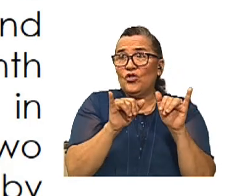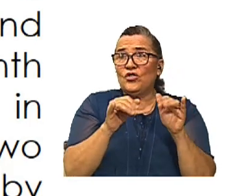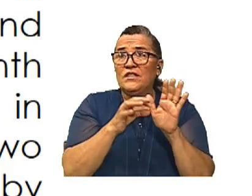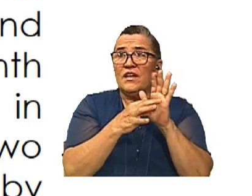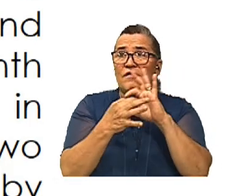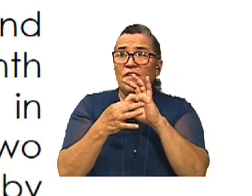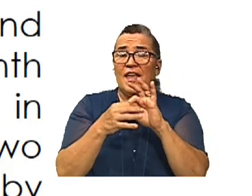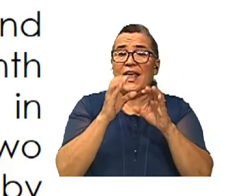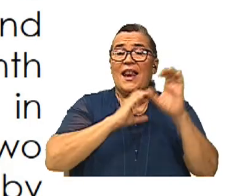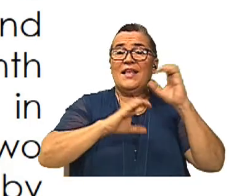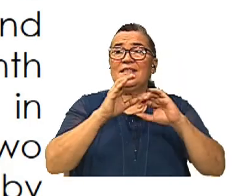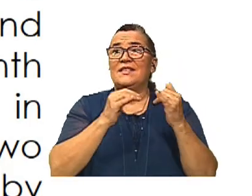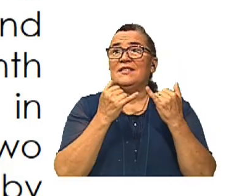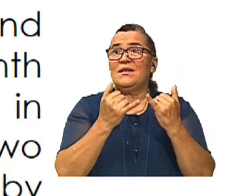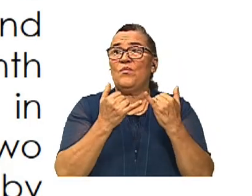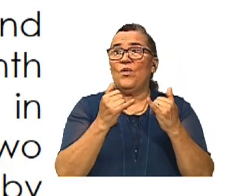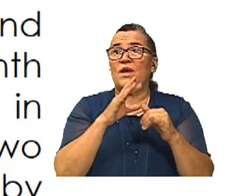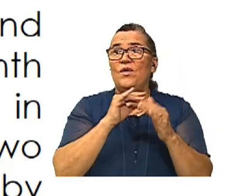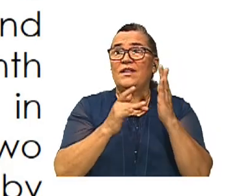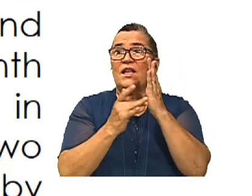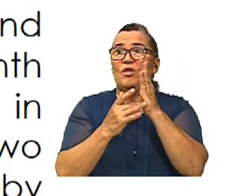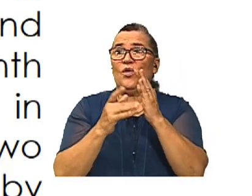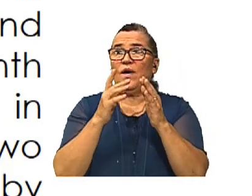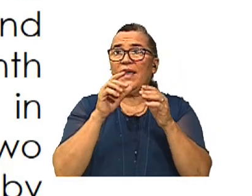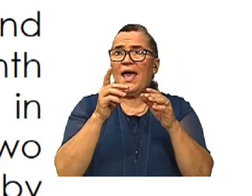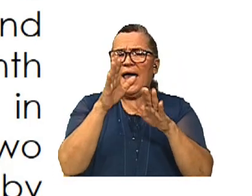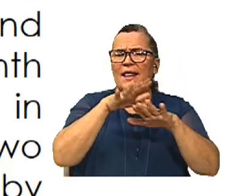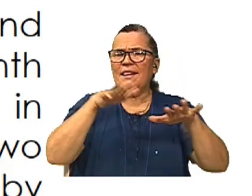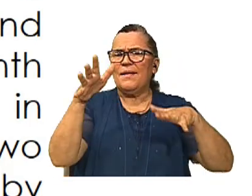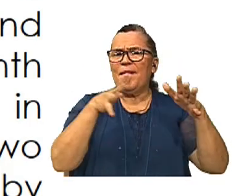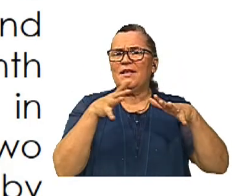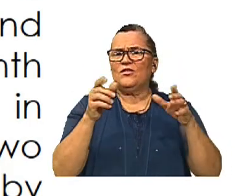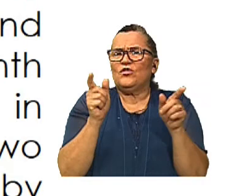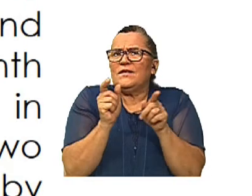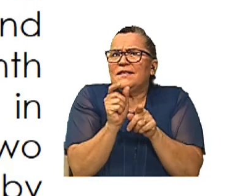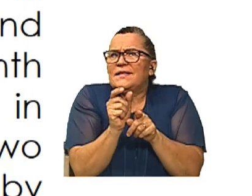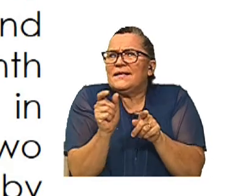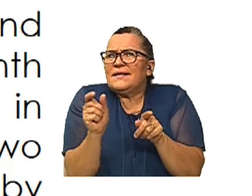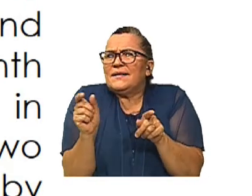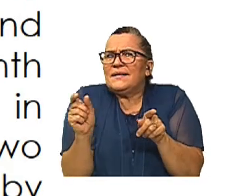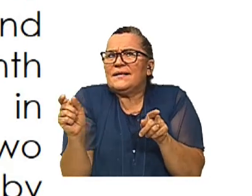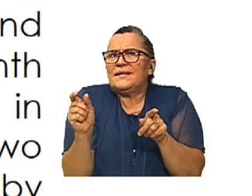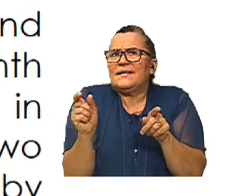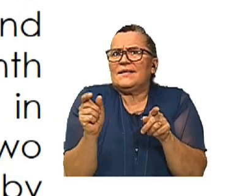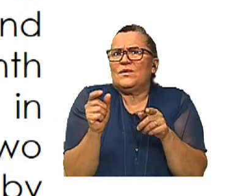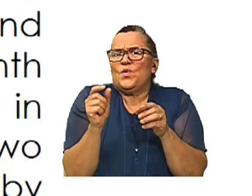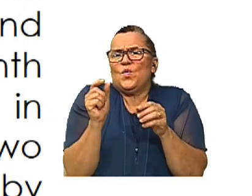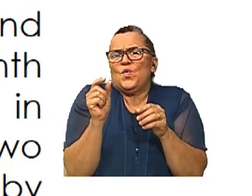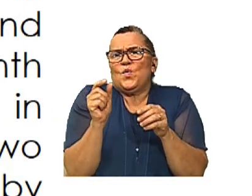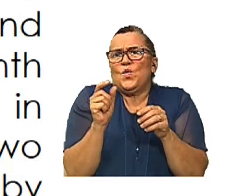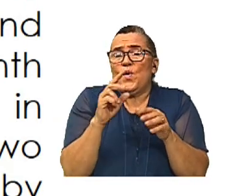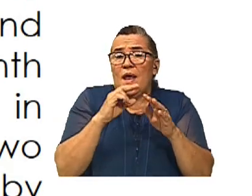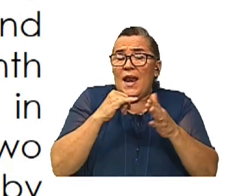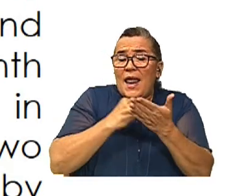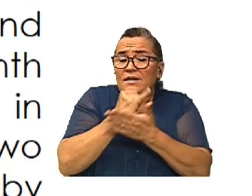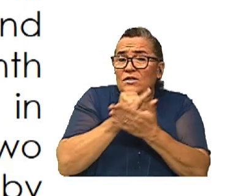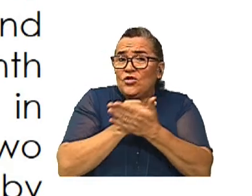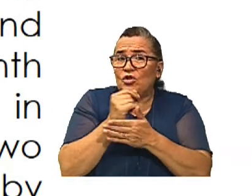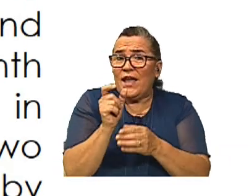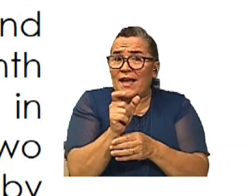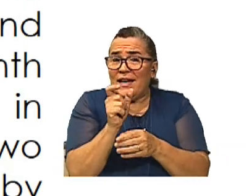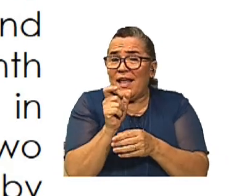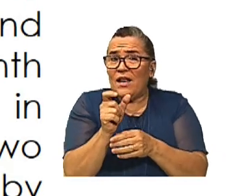than 1,000 nanometers. 1 nanometer is a billionth of a meter. The research in nanotechnology is